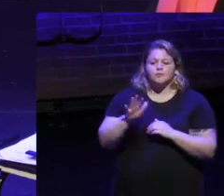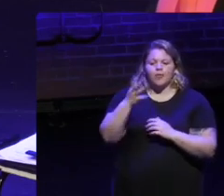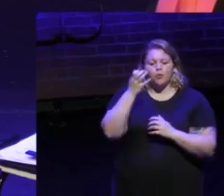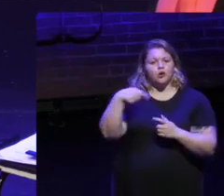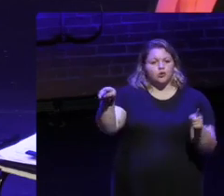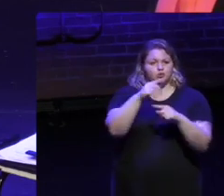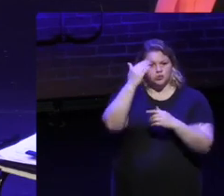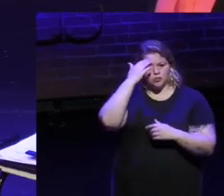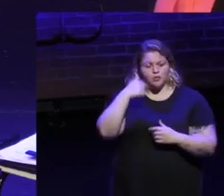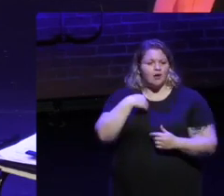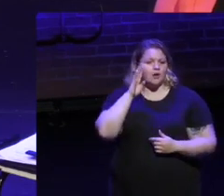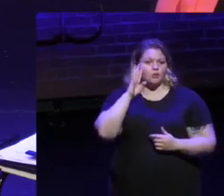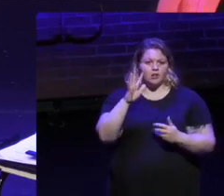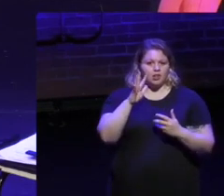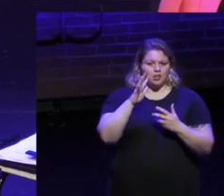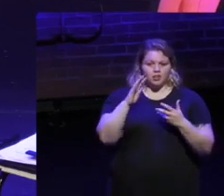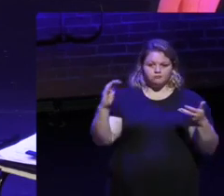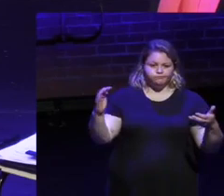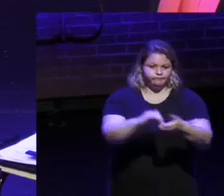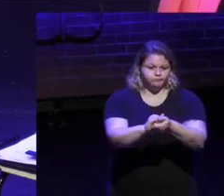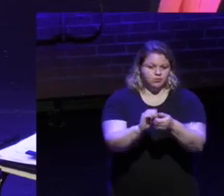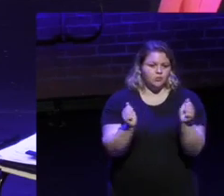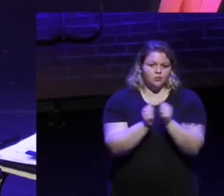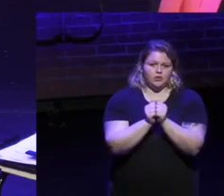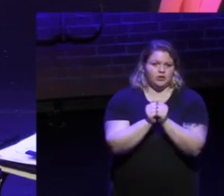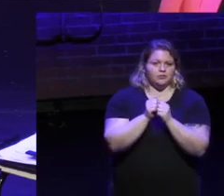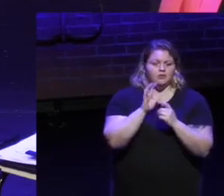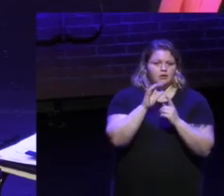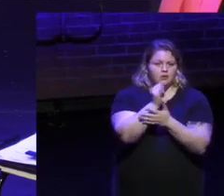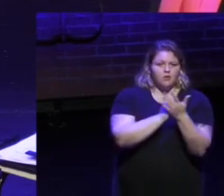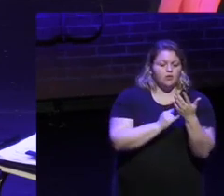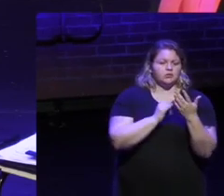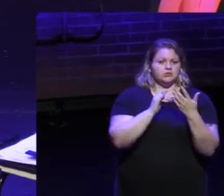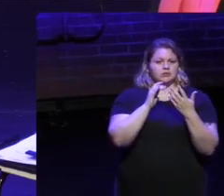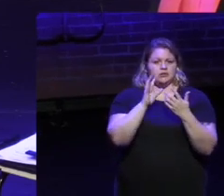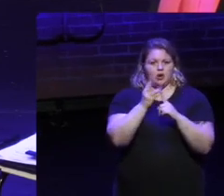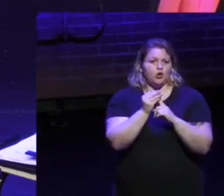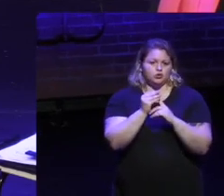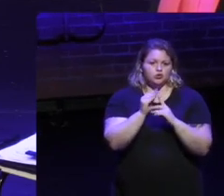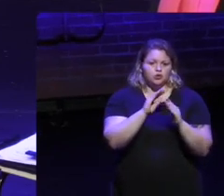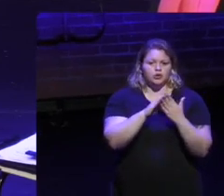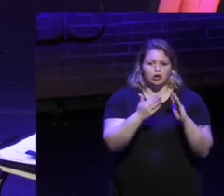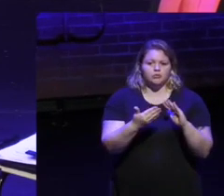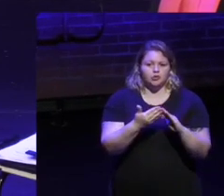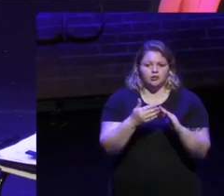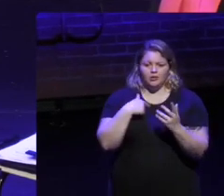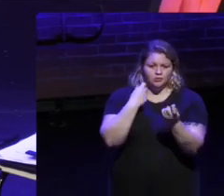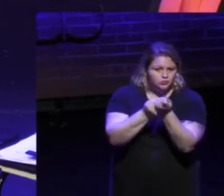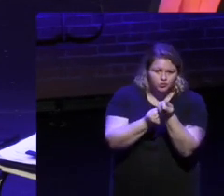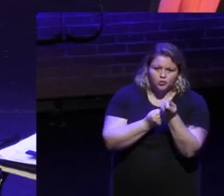champion and a partner to our arts and culture community and an ally to our community. I've been